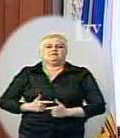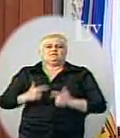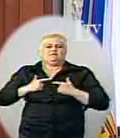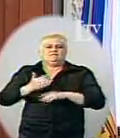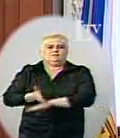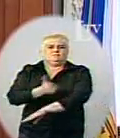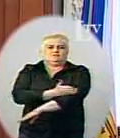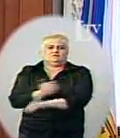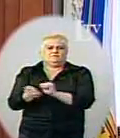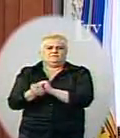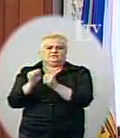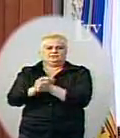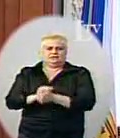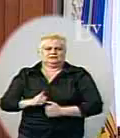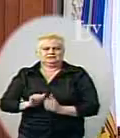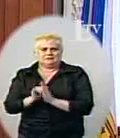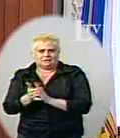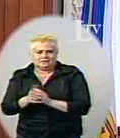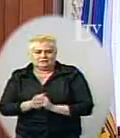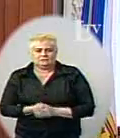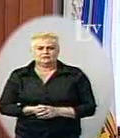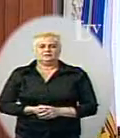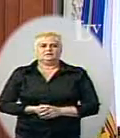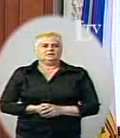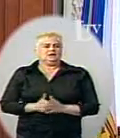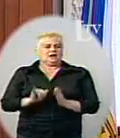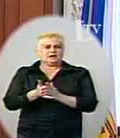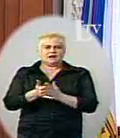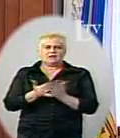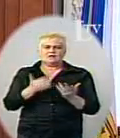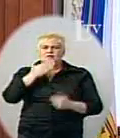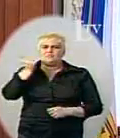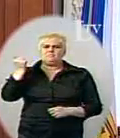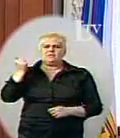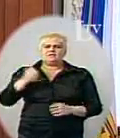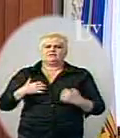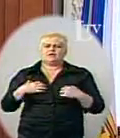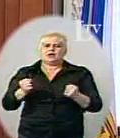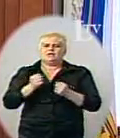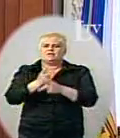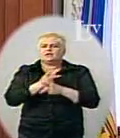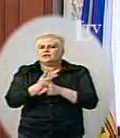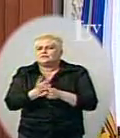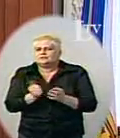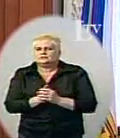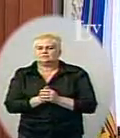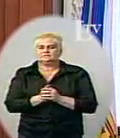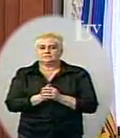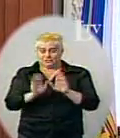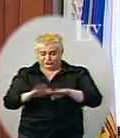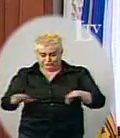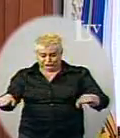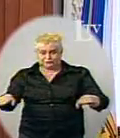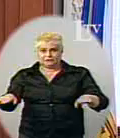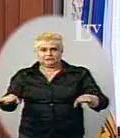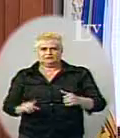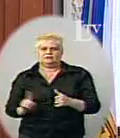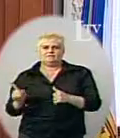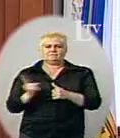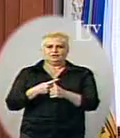to bring Nova Scotians better health care sooner. Change to put kids and learning